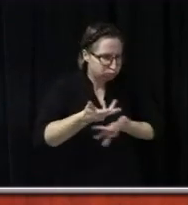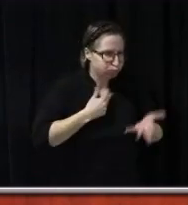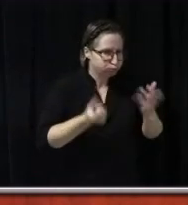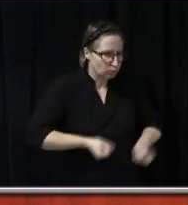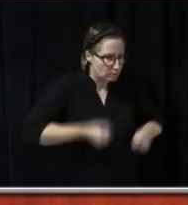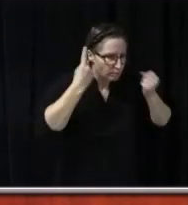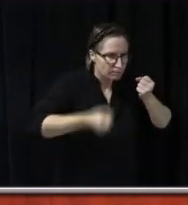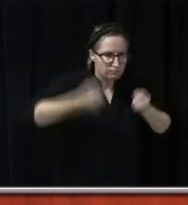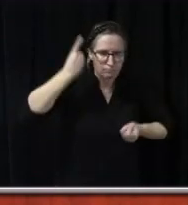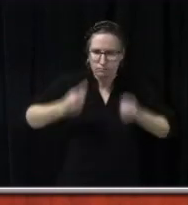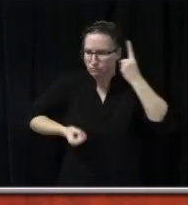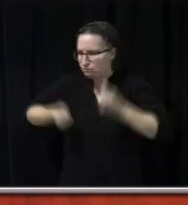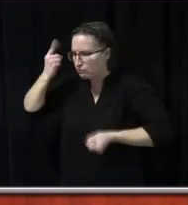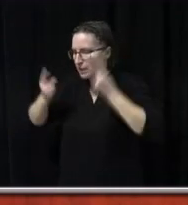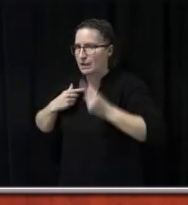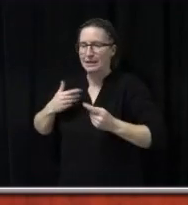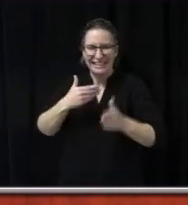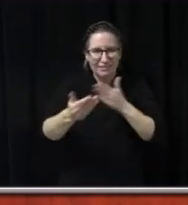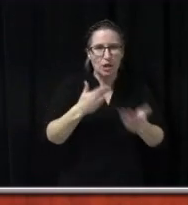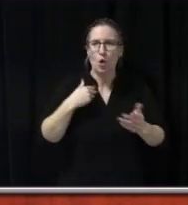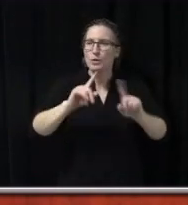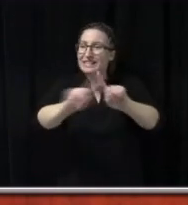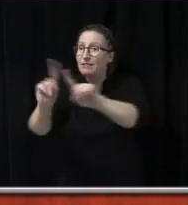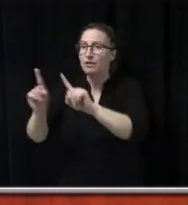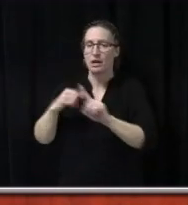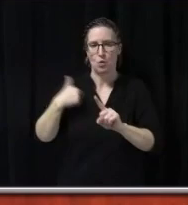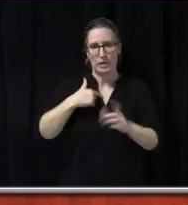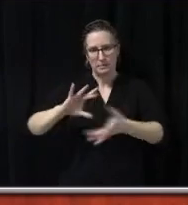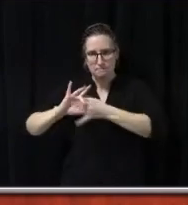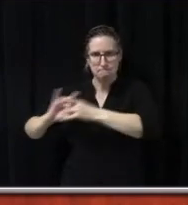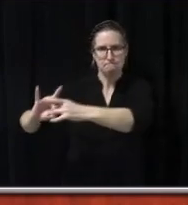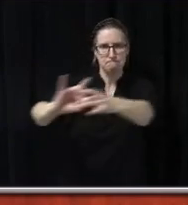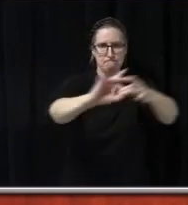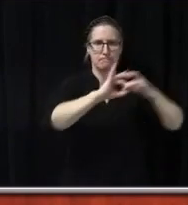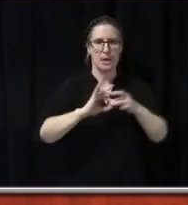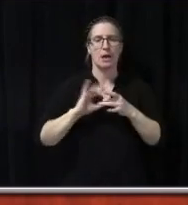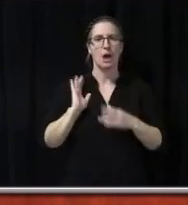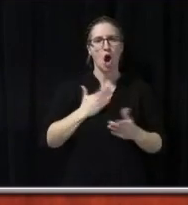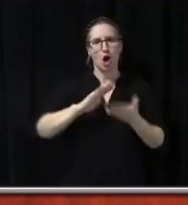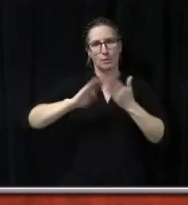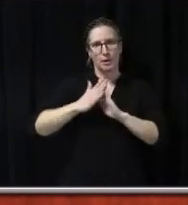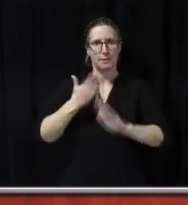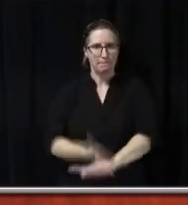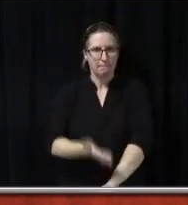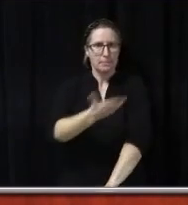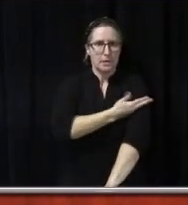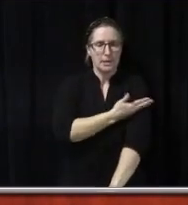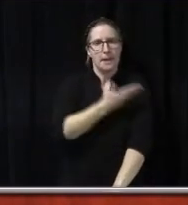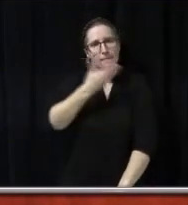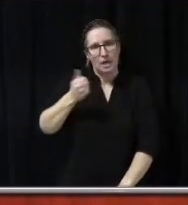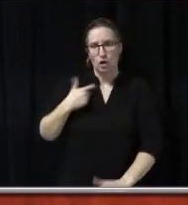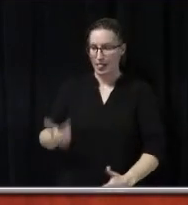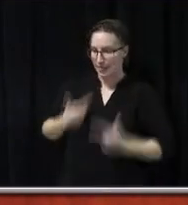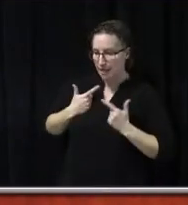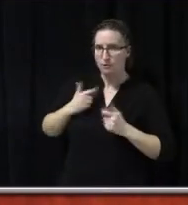understanding across differences, and that we make our communities a better place to live, work, and